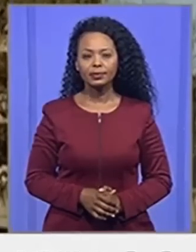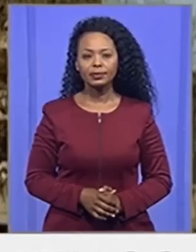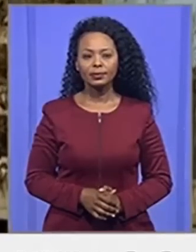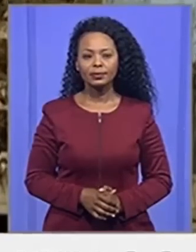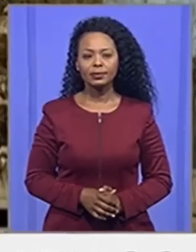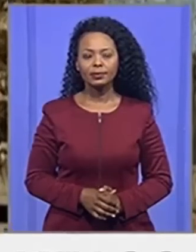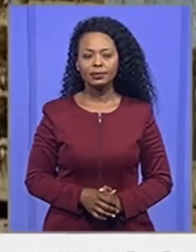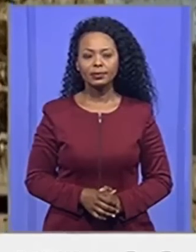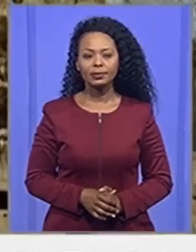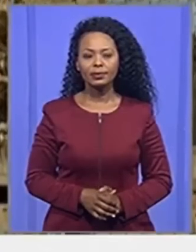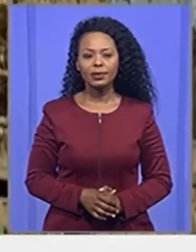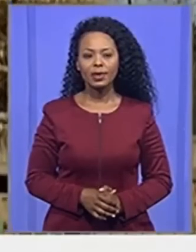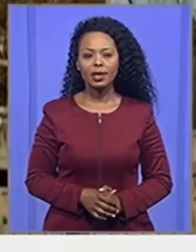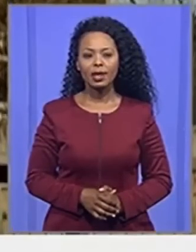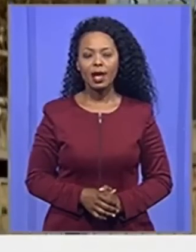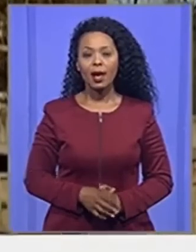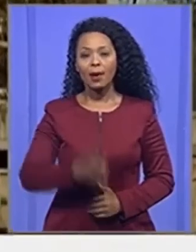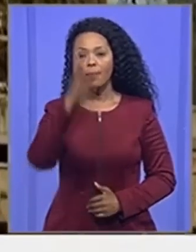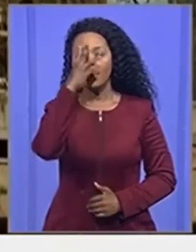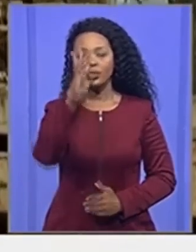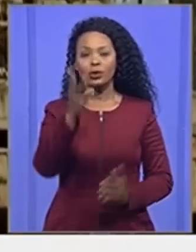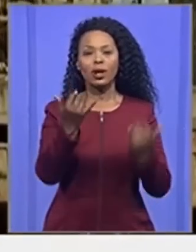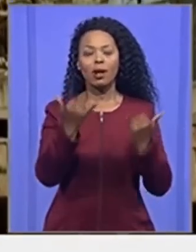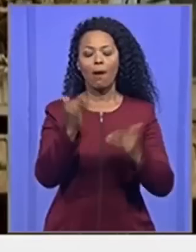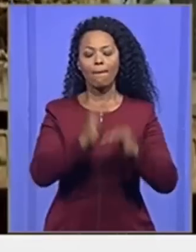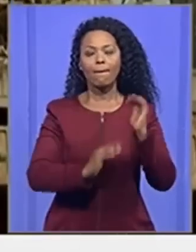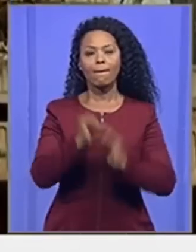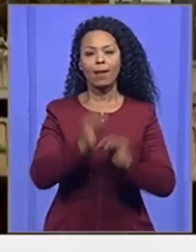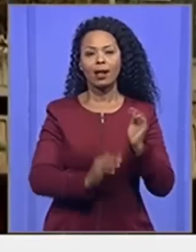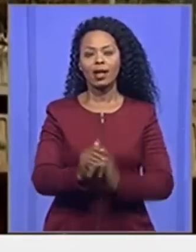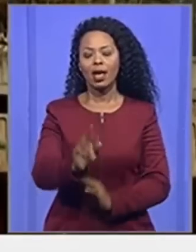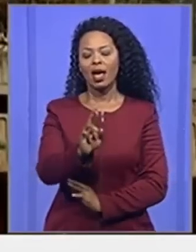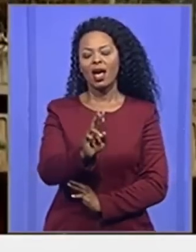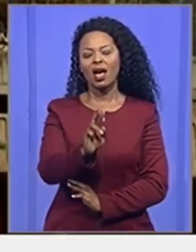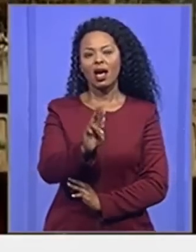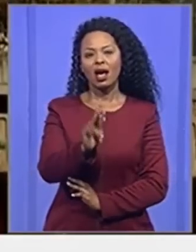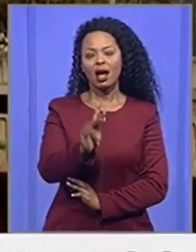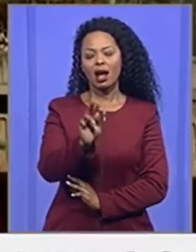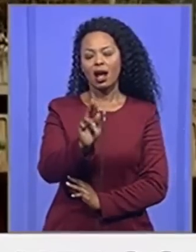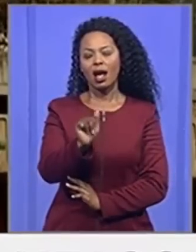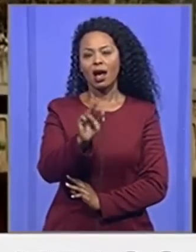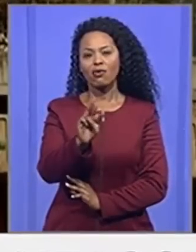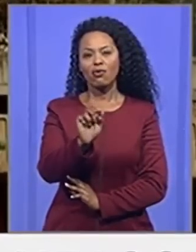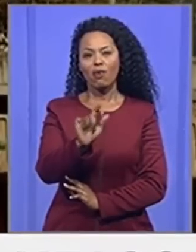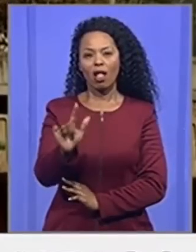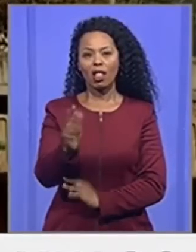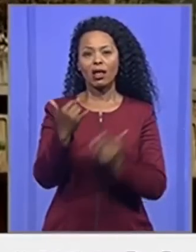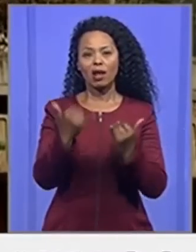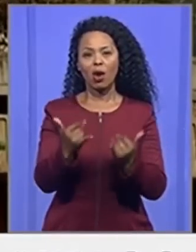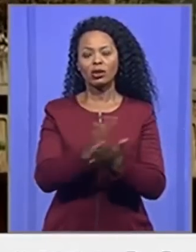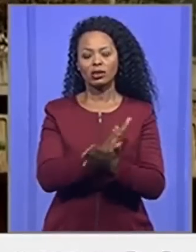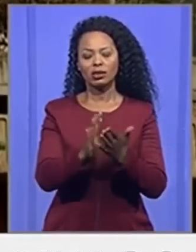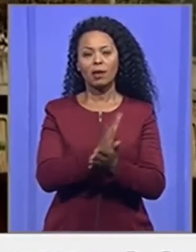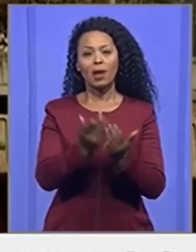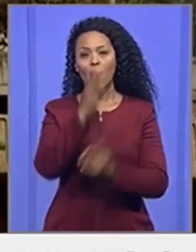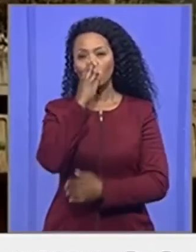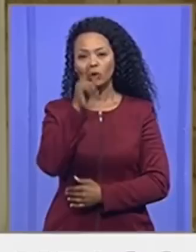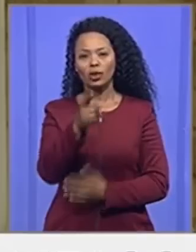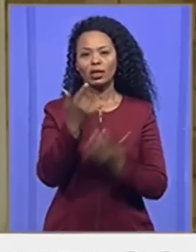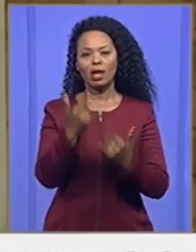Go sa le jalo mono Pretoria moago ono o bidiwang Karel Skuman ke bonno jwa disenyi tseo di kgarakgatsang polokesego